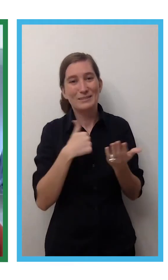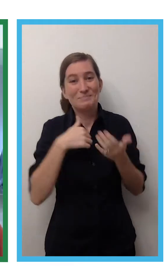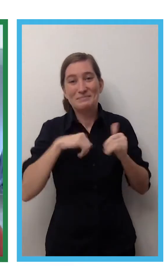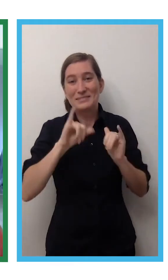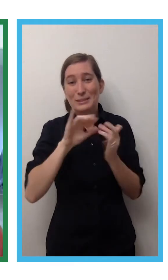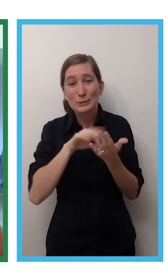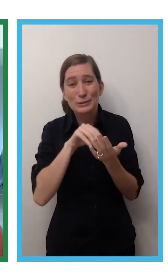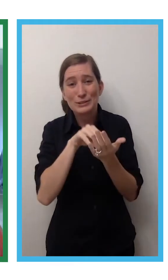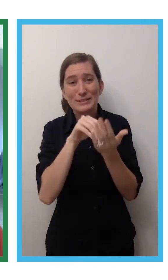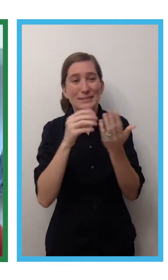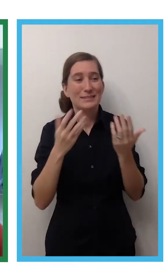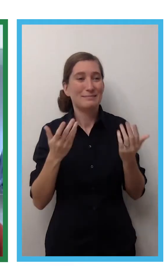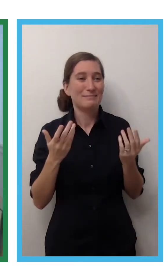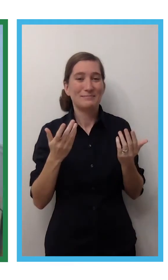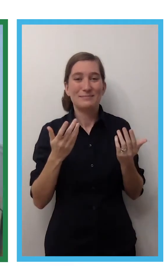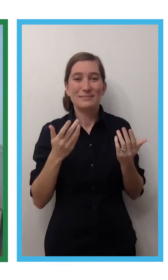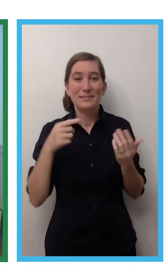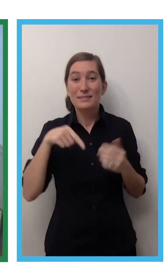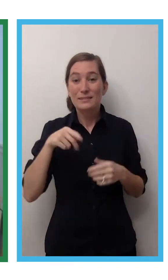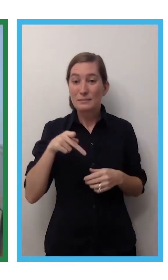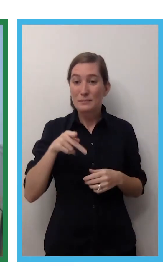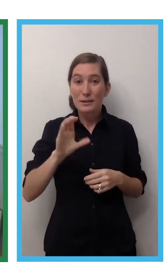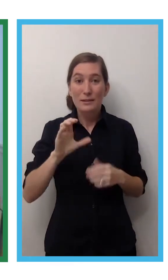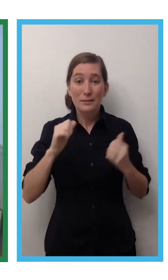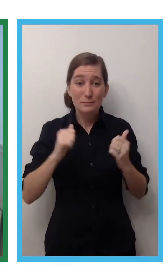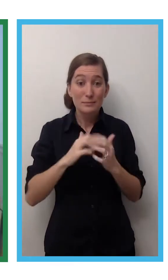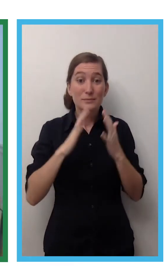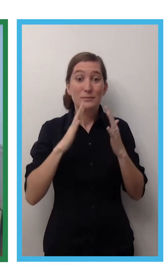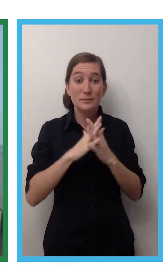the show off the ground was just a huge amount of work.